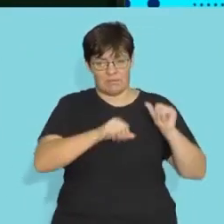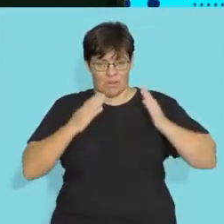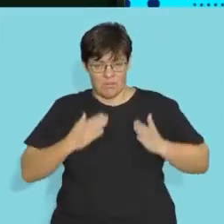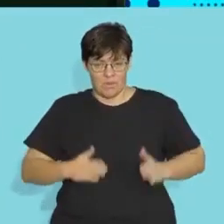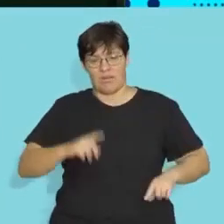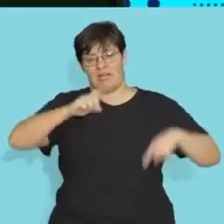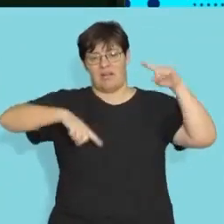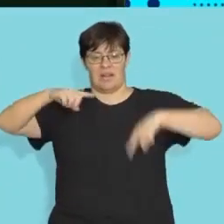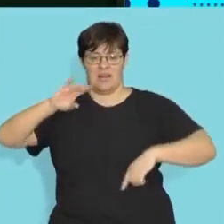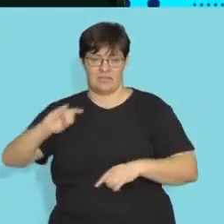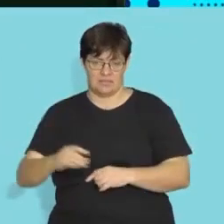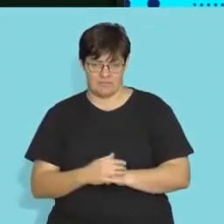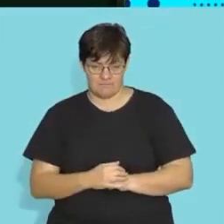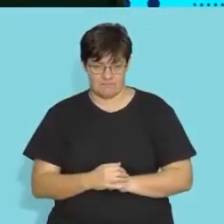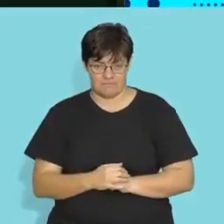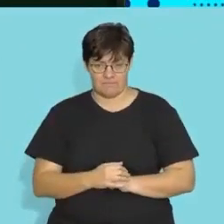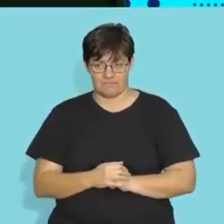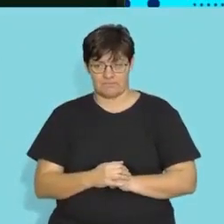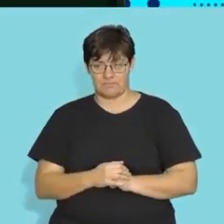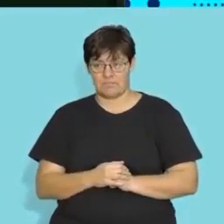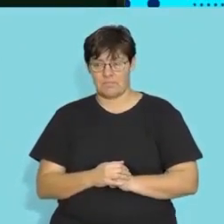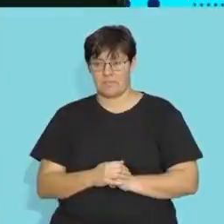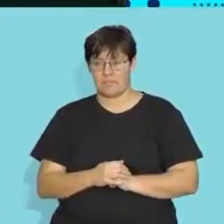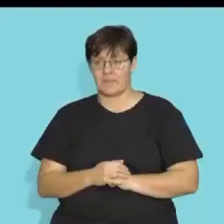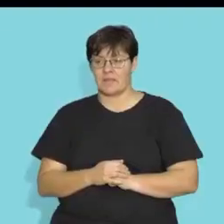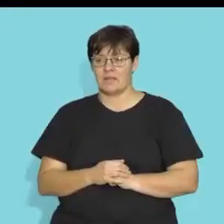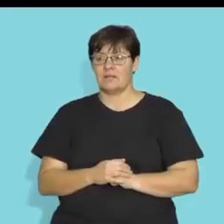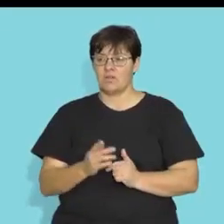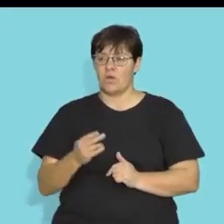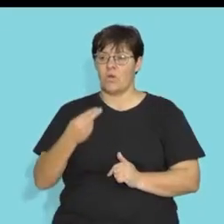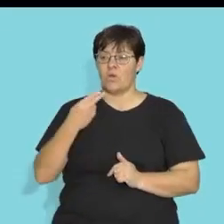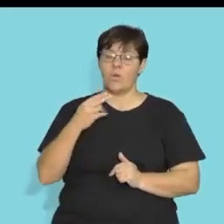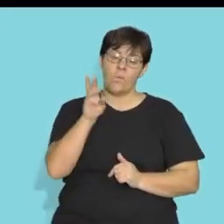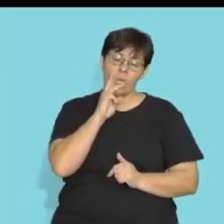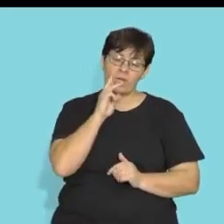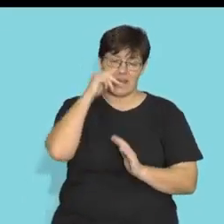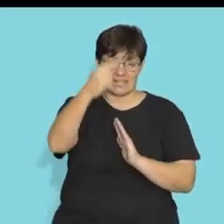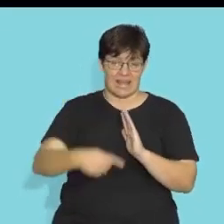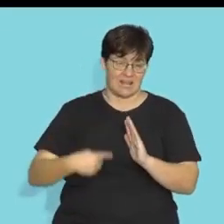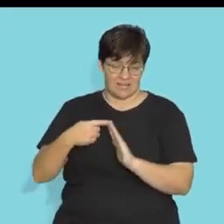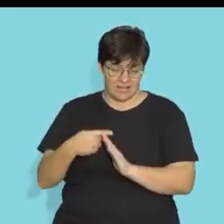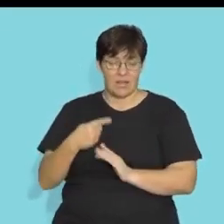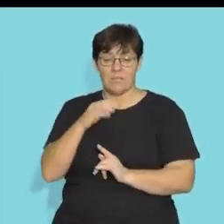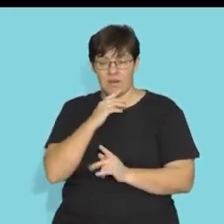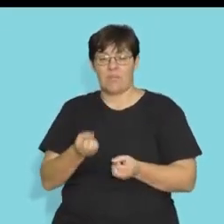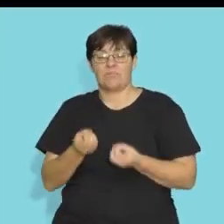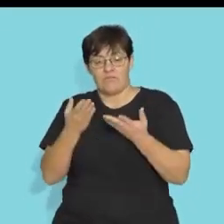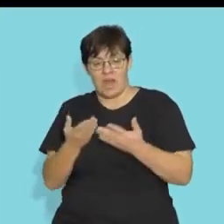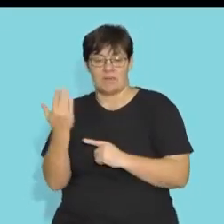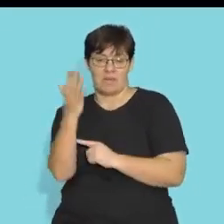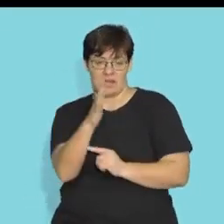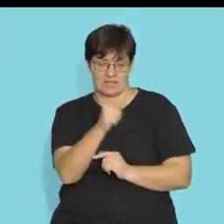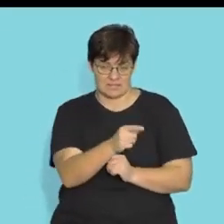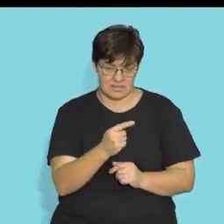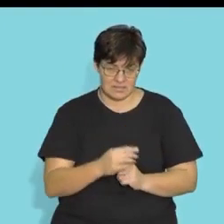chemical reactions in the bodies of different organisms. So, the hydrological cycle is important because it